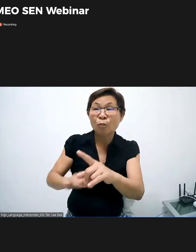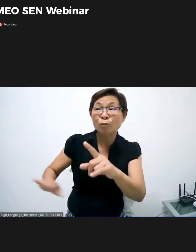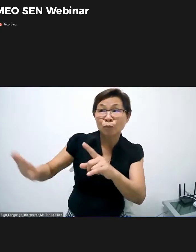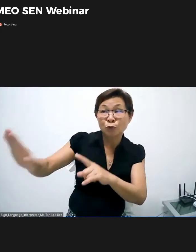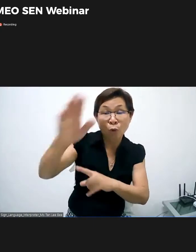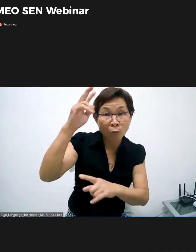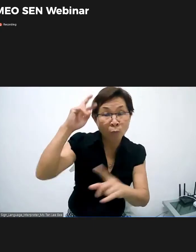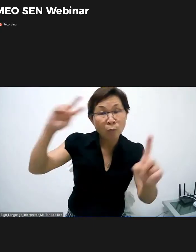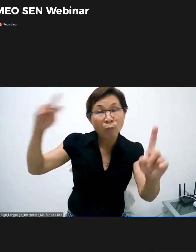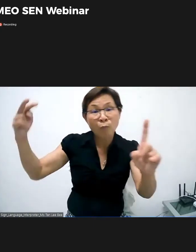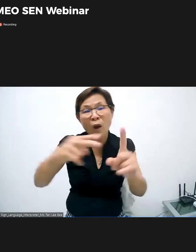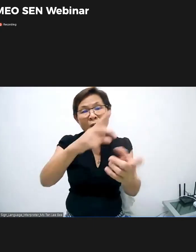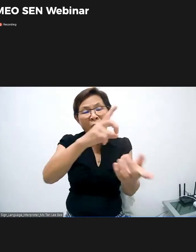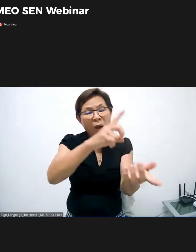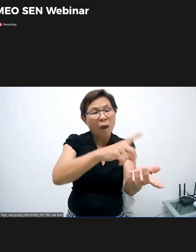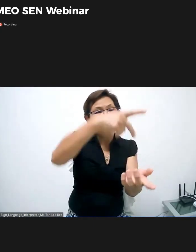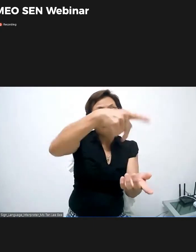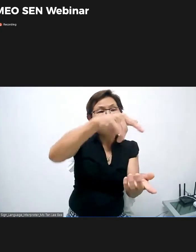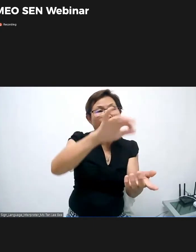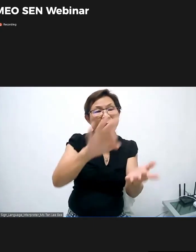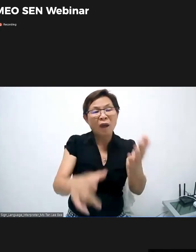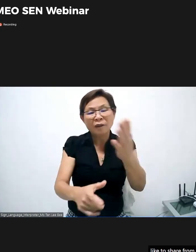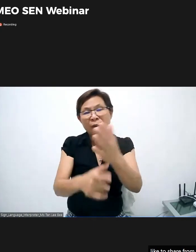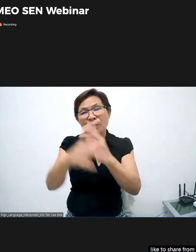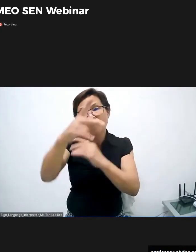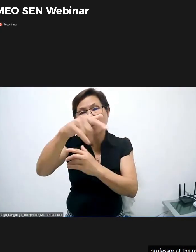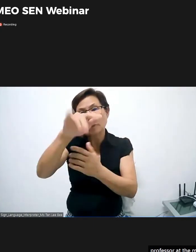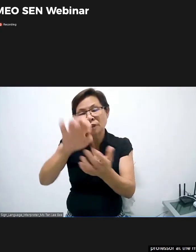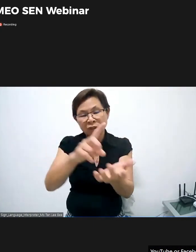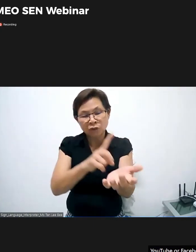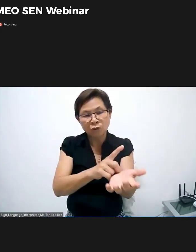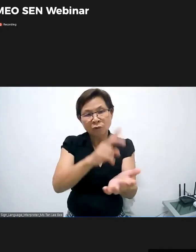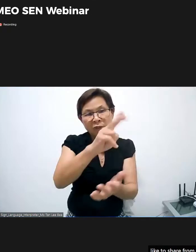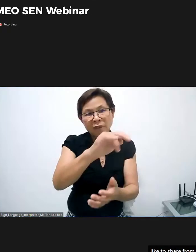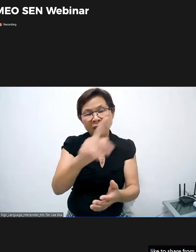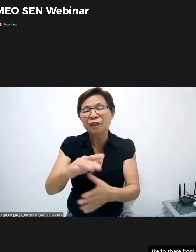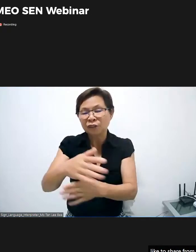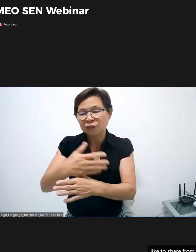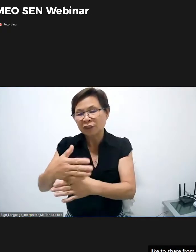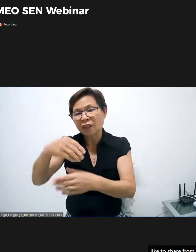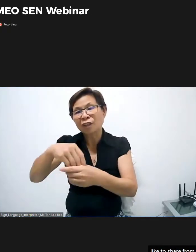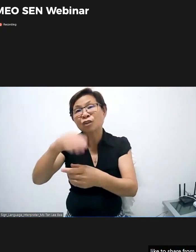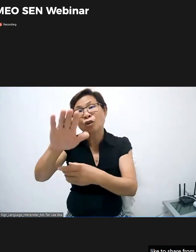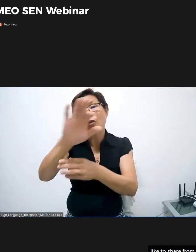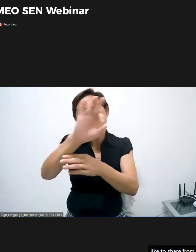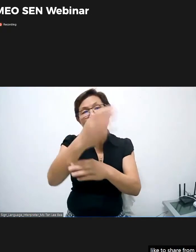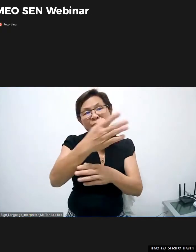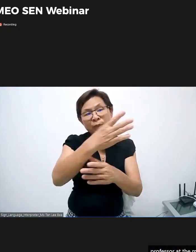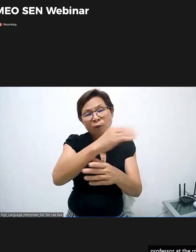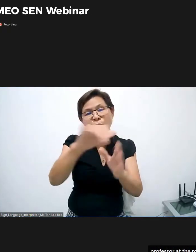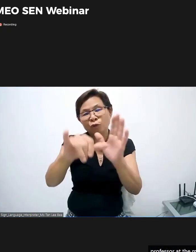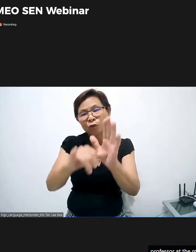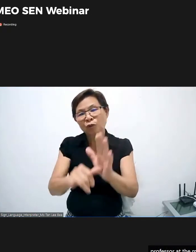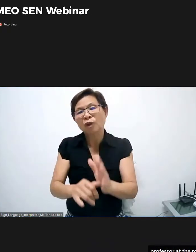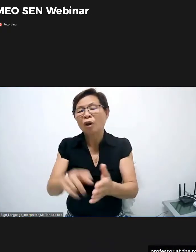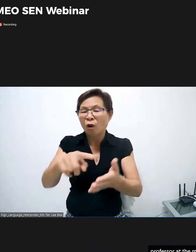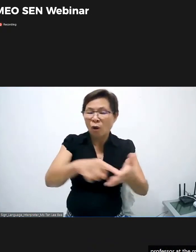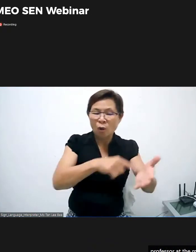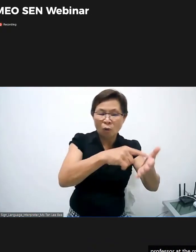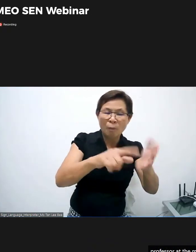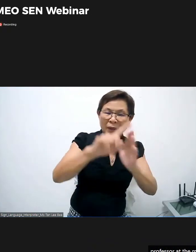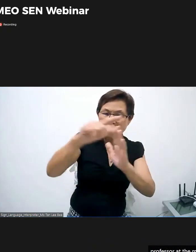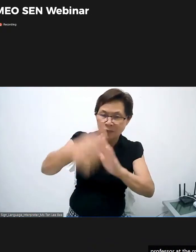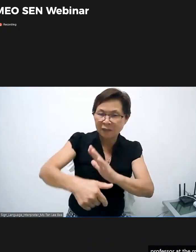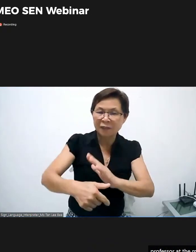to Associate Professor Dr. Nick, please do share with us in the YouTube or Facebook chat box, and I share your questions or comments later during